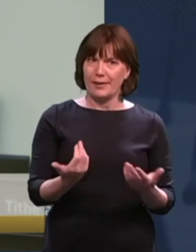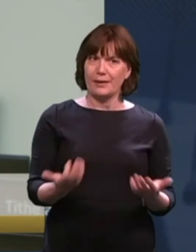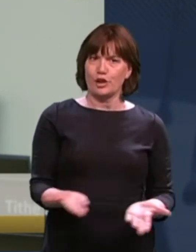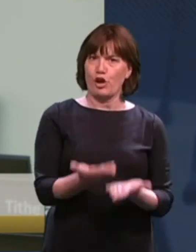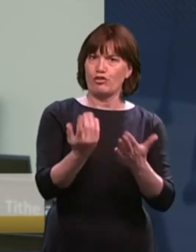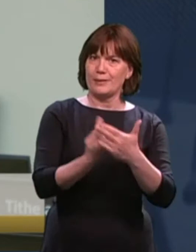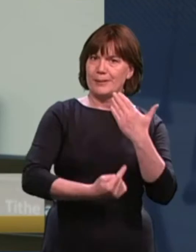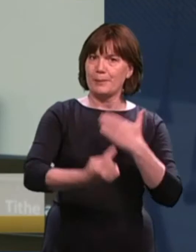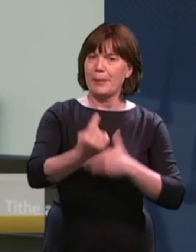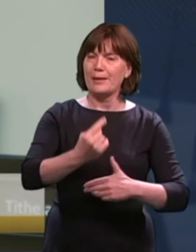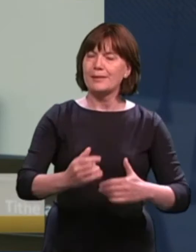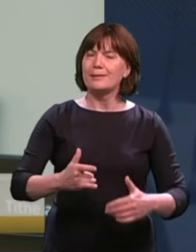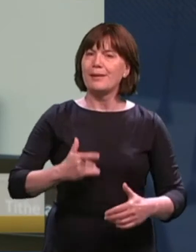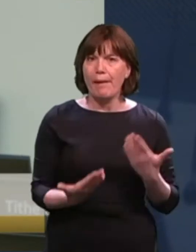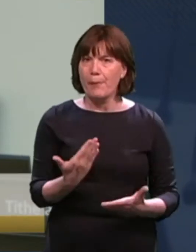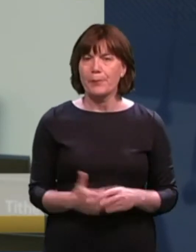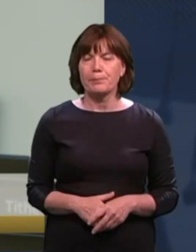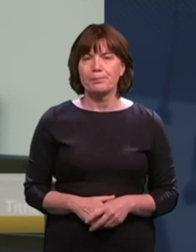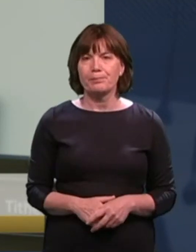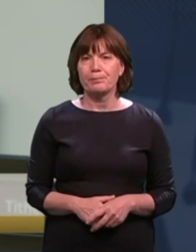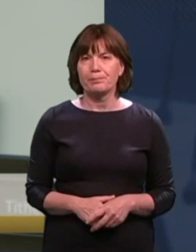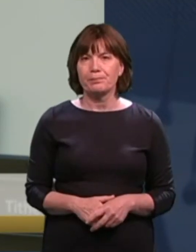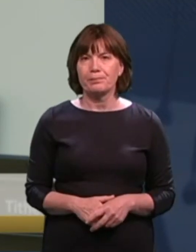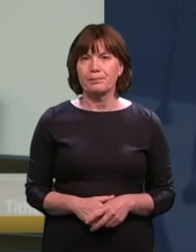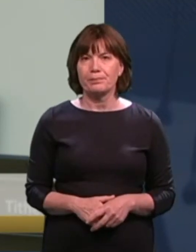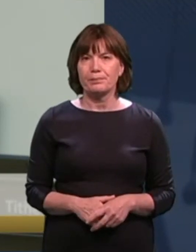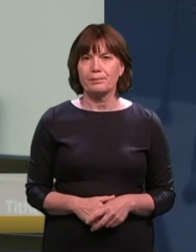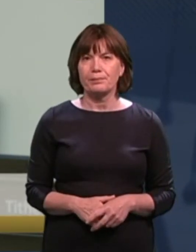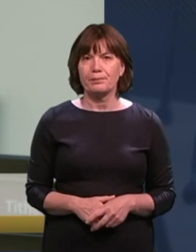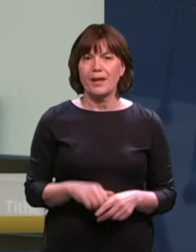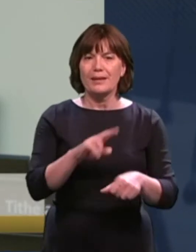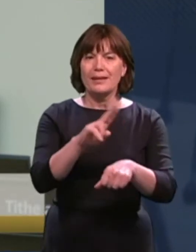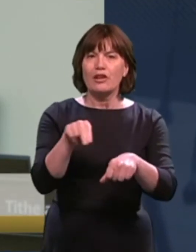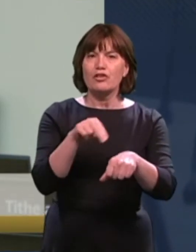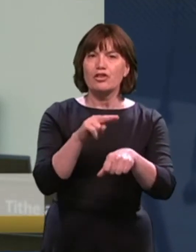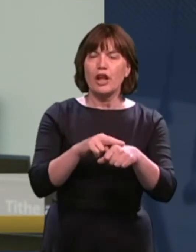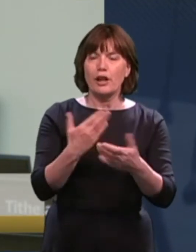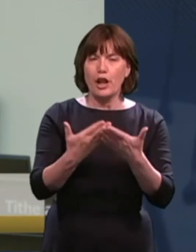have the right to live independently. For the National Learning Network,